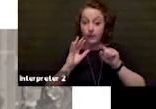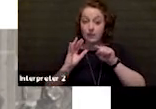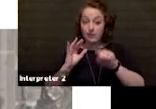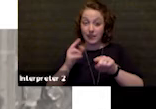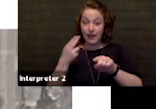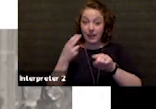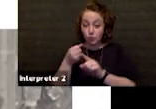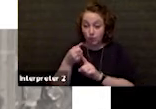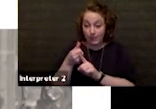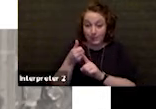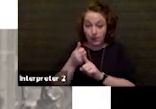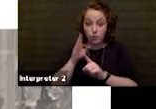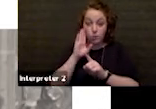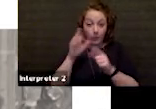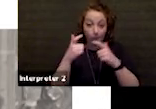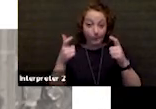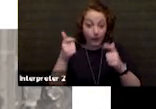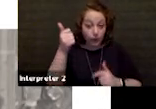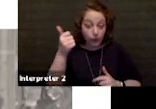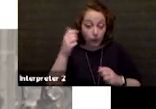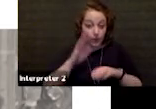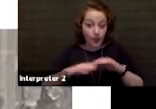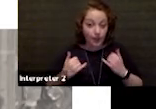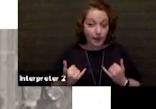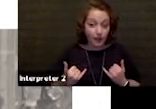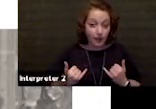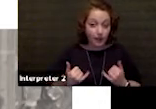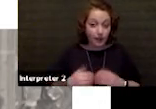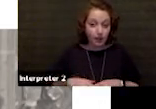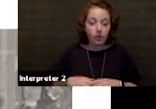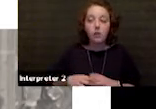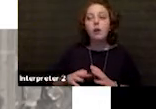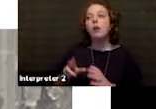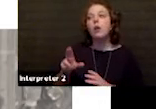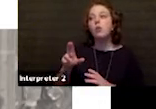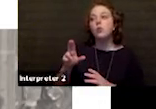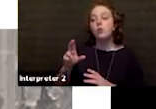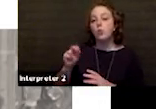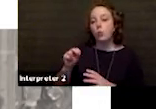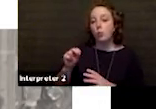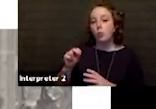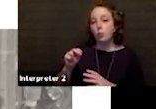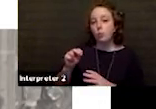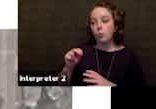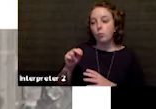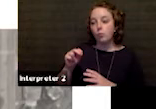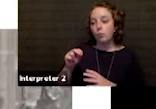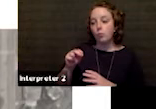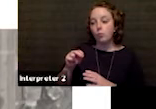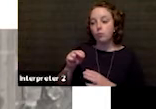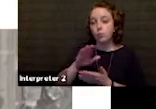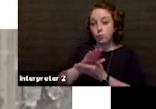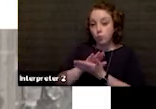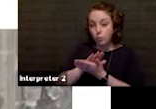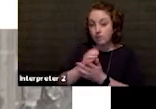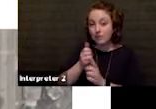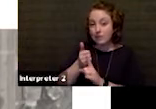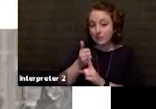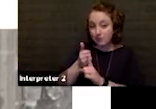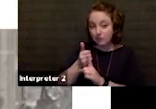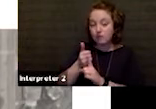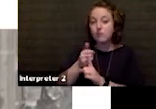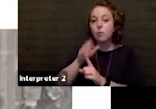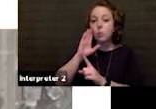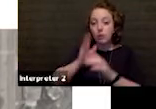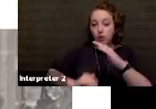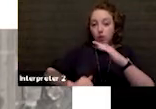school if we choose that option. No, the size of the school is planned for